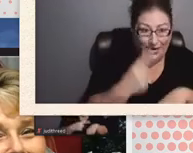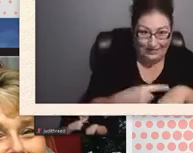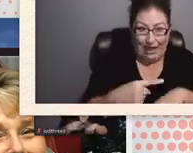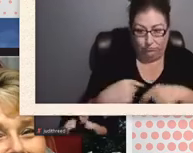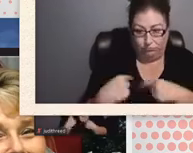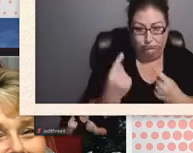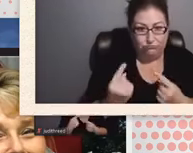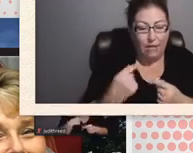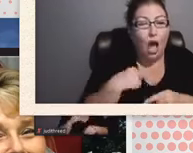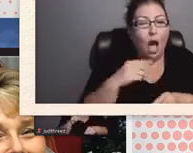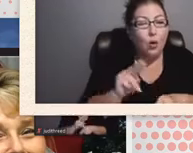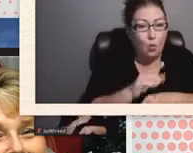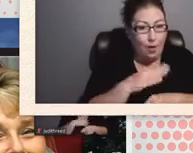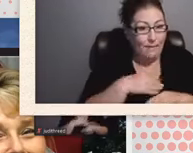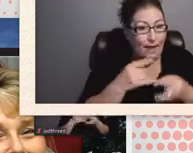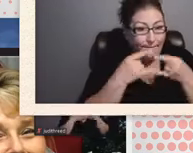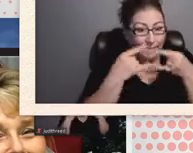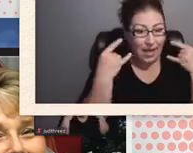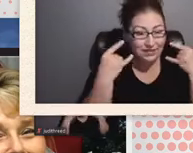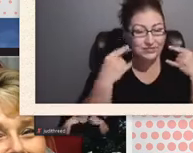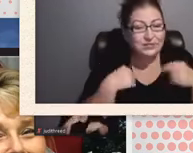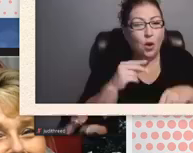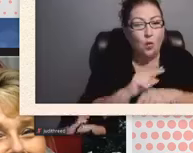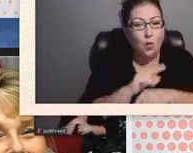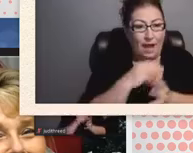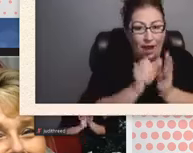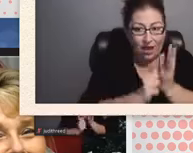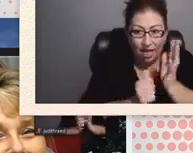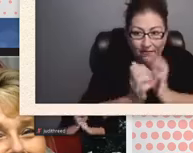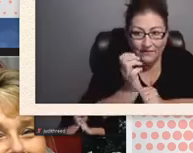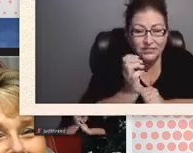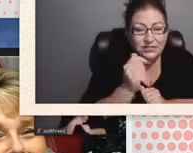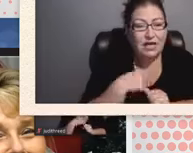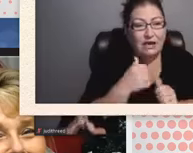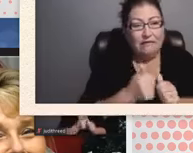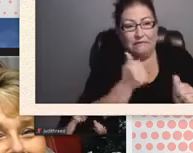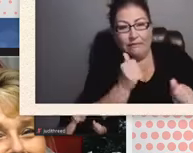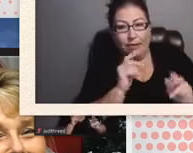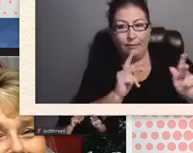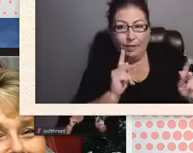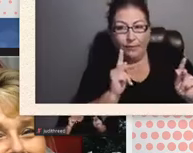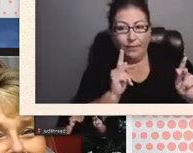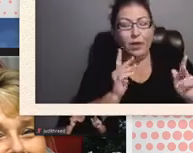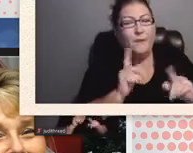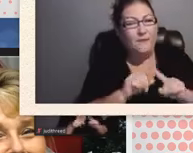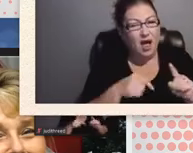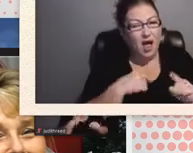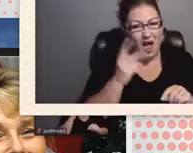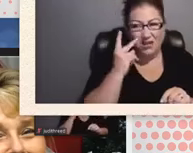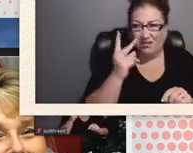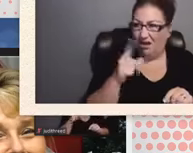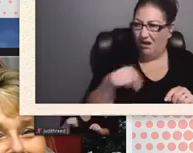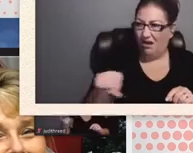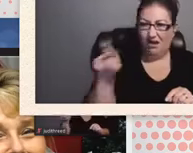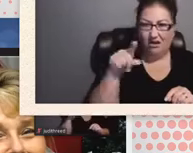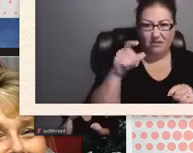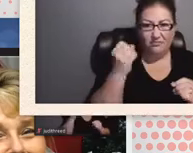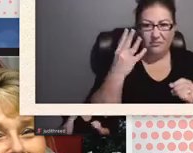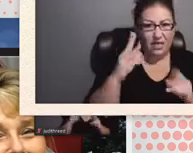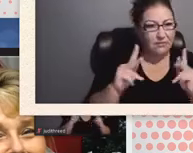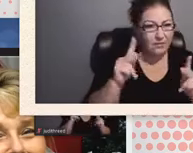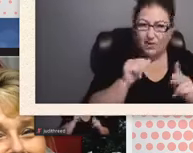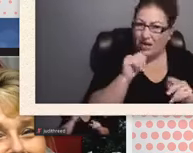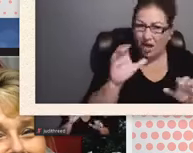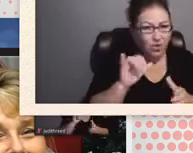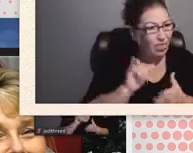my mask, I wore my gloves, I stayed away from people, but I saw that a lot of other people were not doing